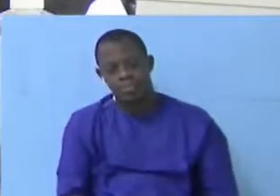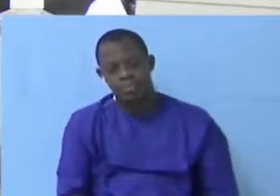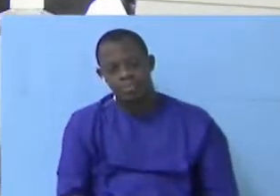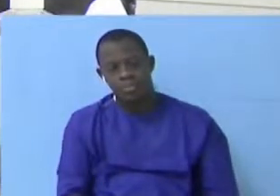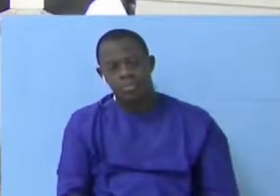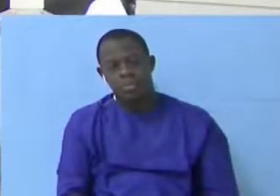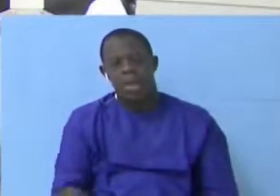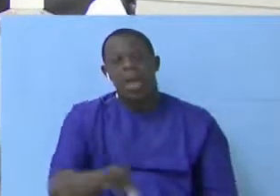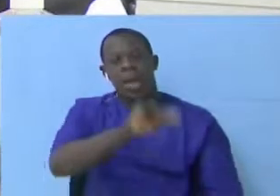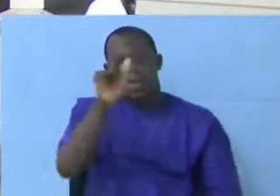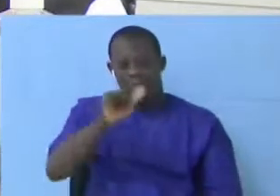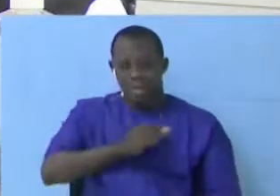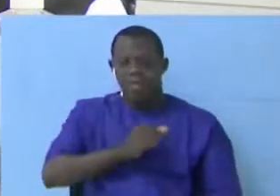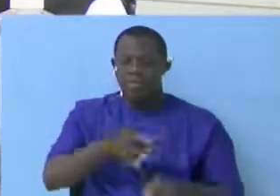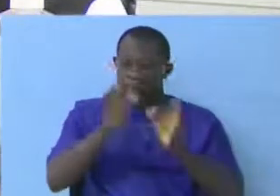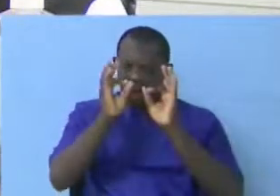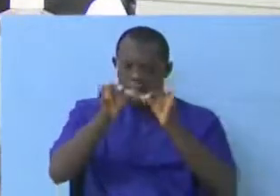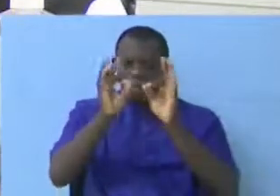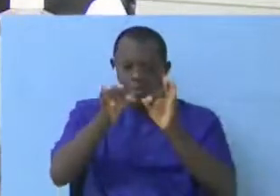And then he briefed me. From